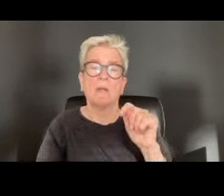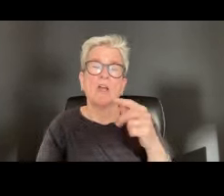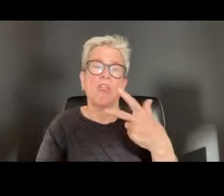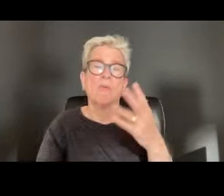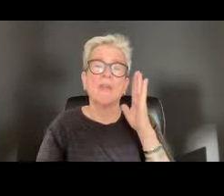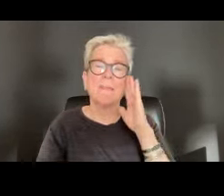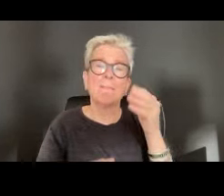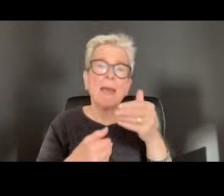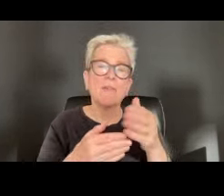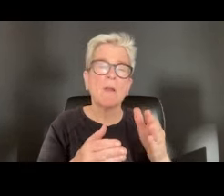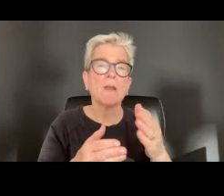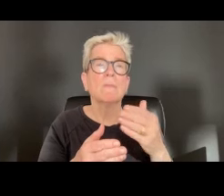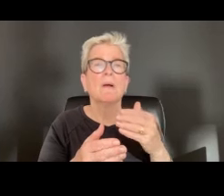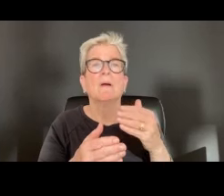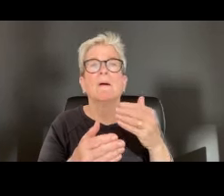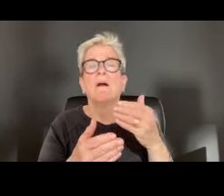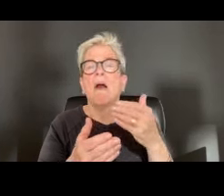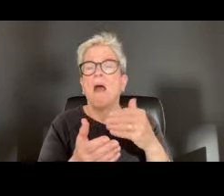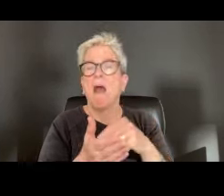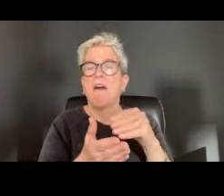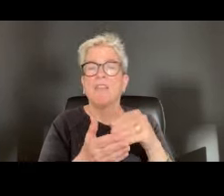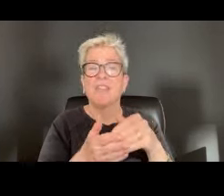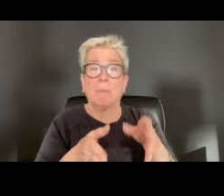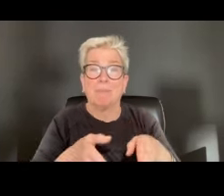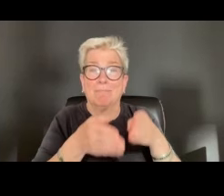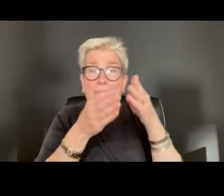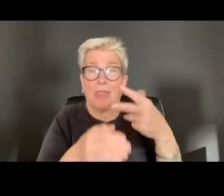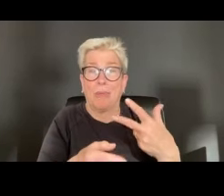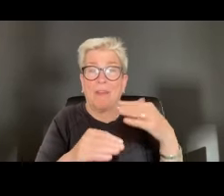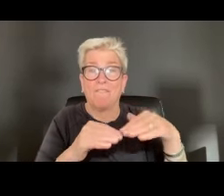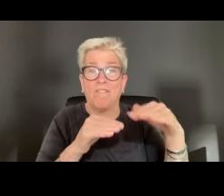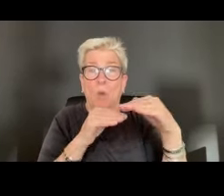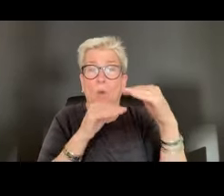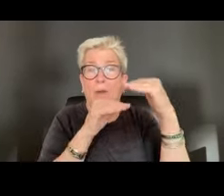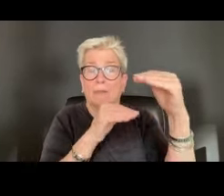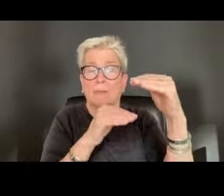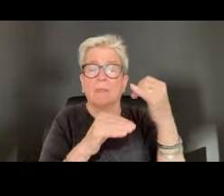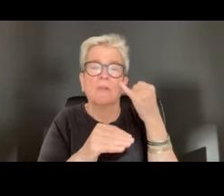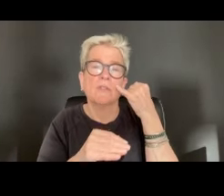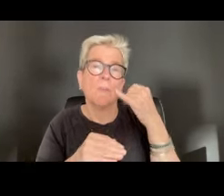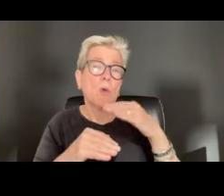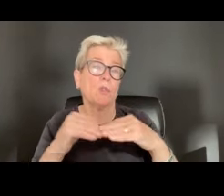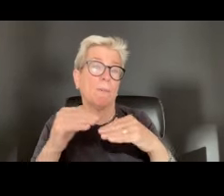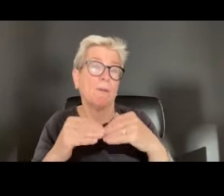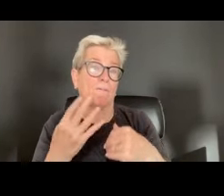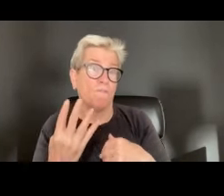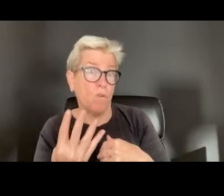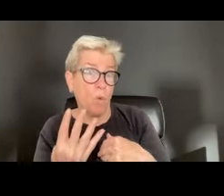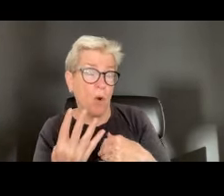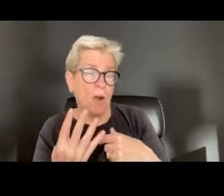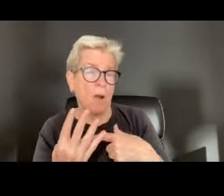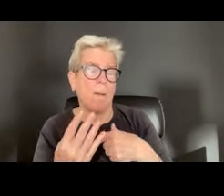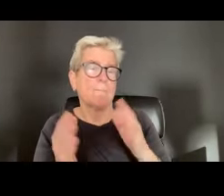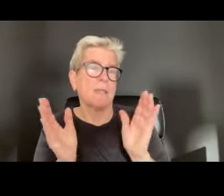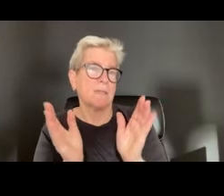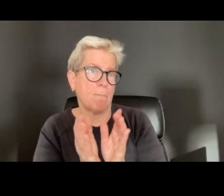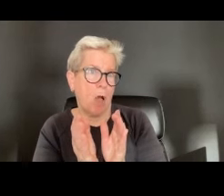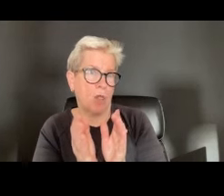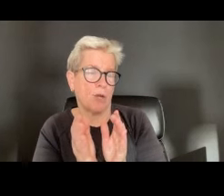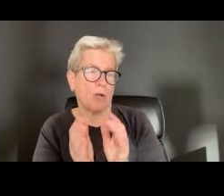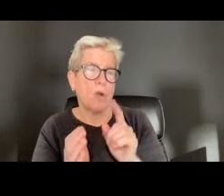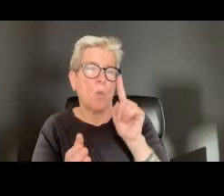a three bedroom, often 3-story unit. If you build 4 units, they would be smaller, more around 1,100